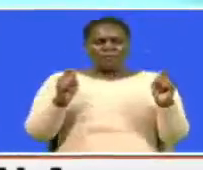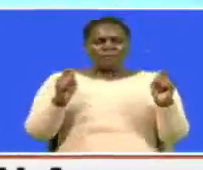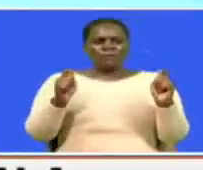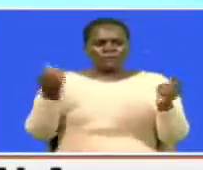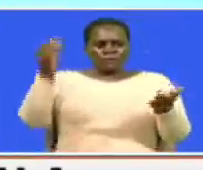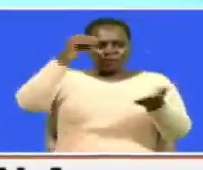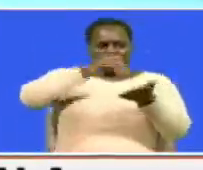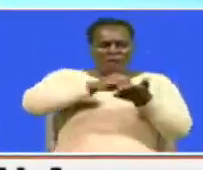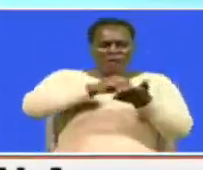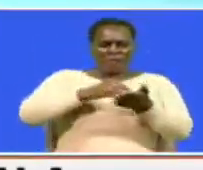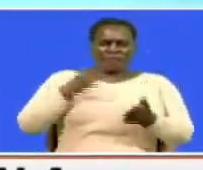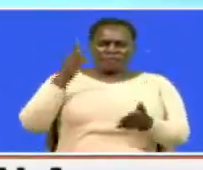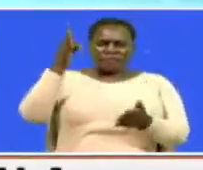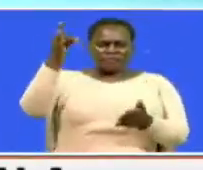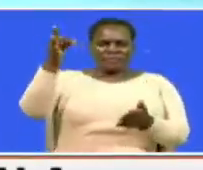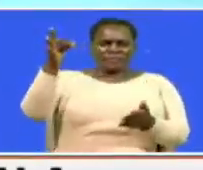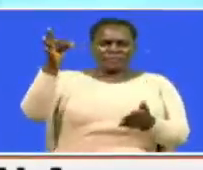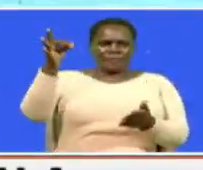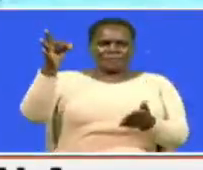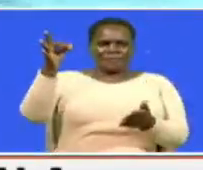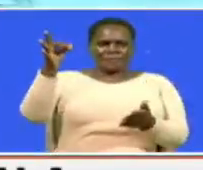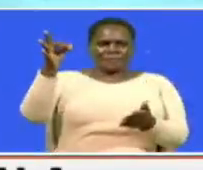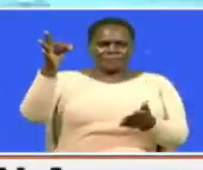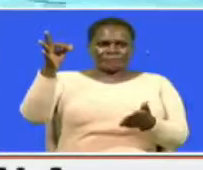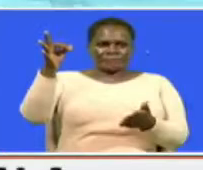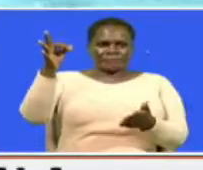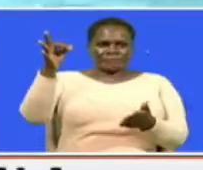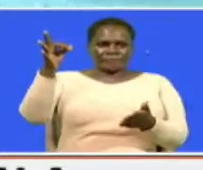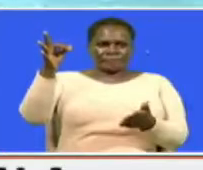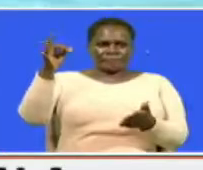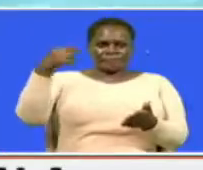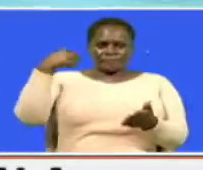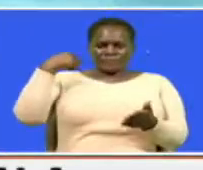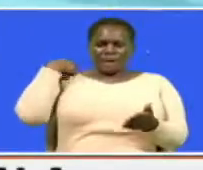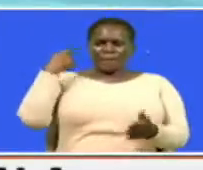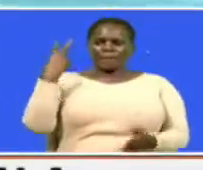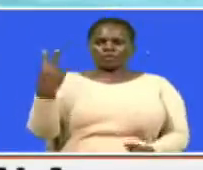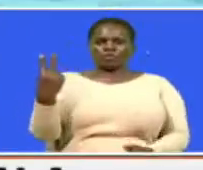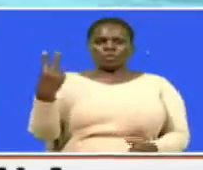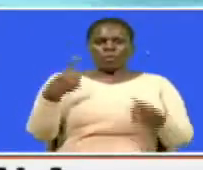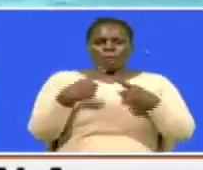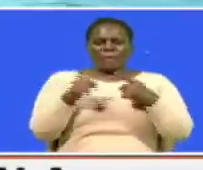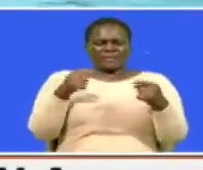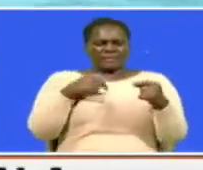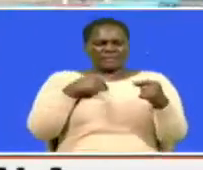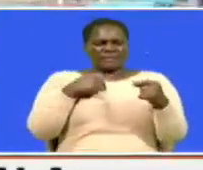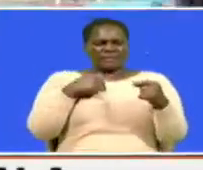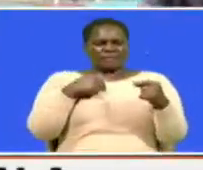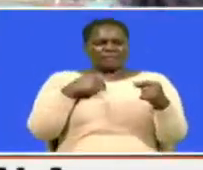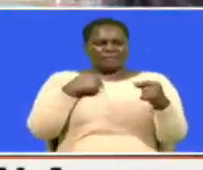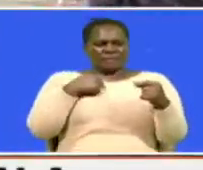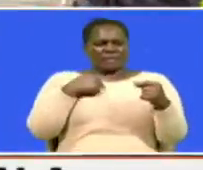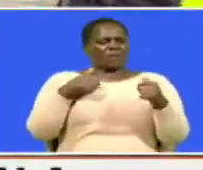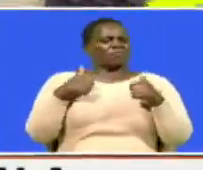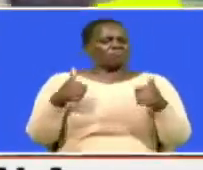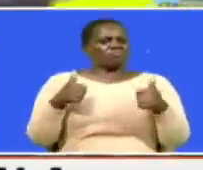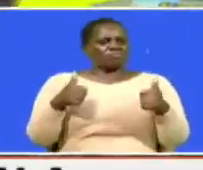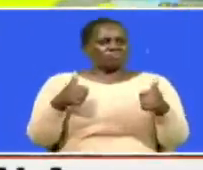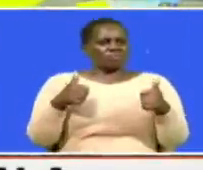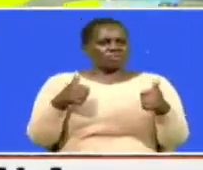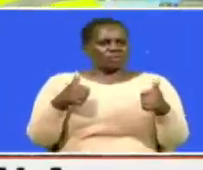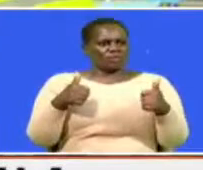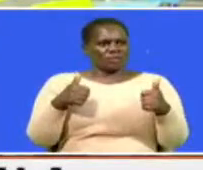nitajaribu tena kwa mshindi wa baadaye. I was number two, but I felt well, like there